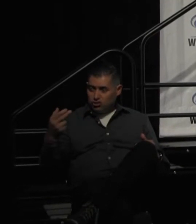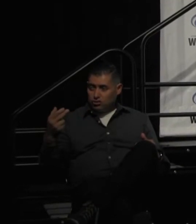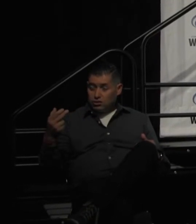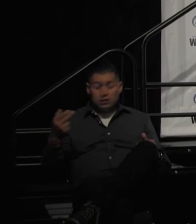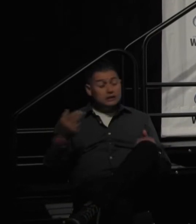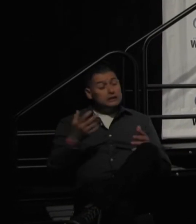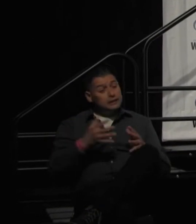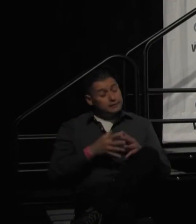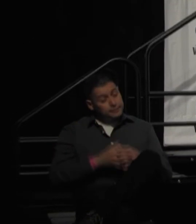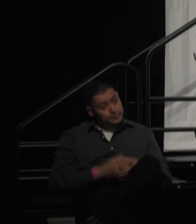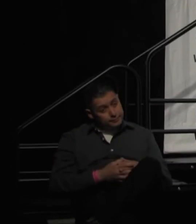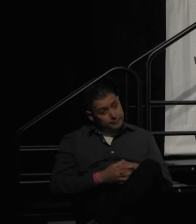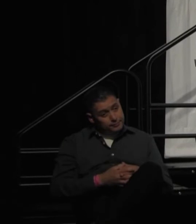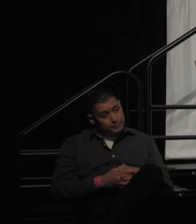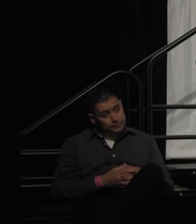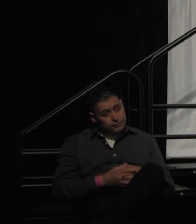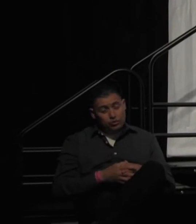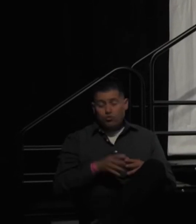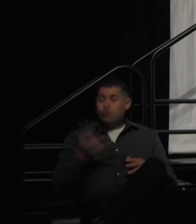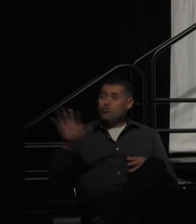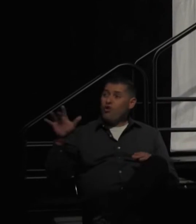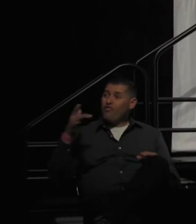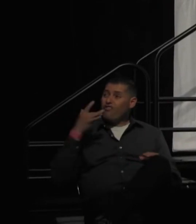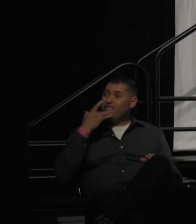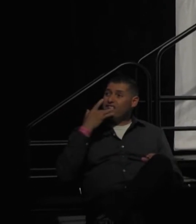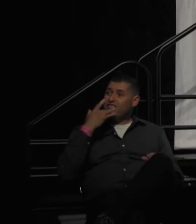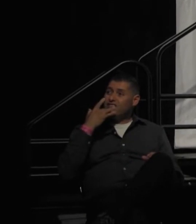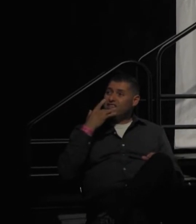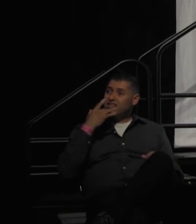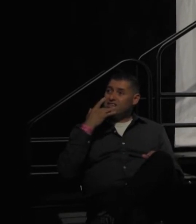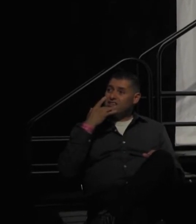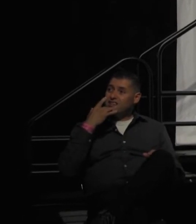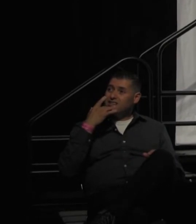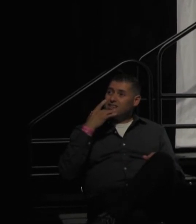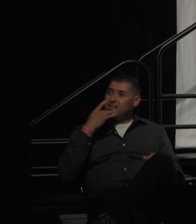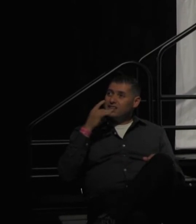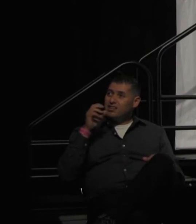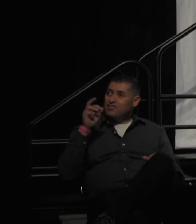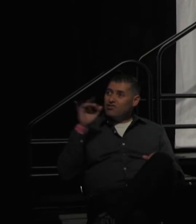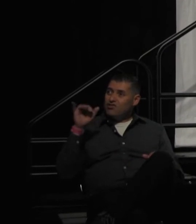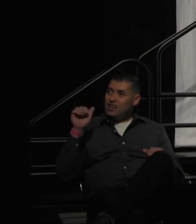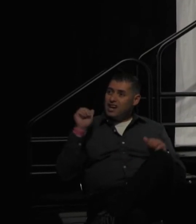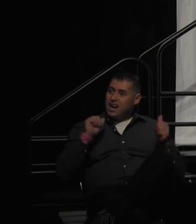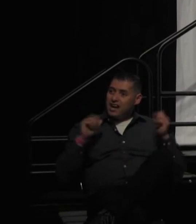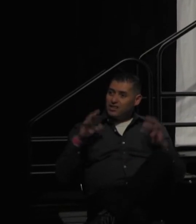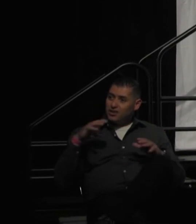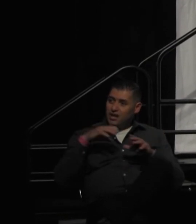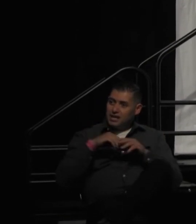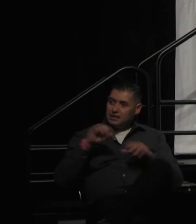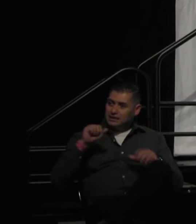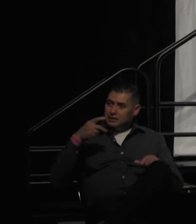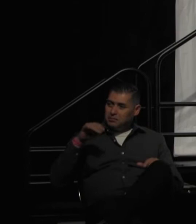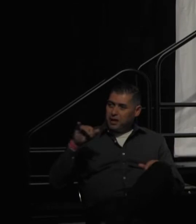ma'am. Who's your favorite, friend, actor in Spy Kids?